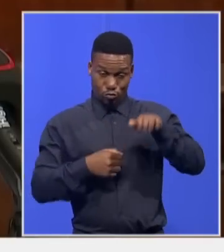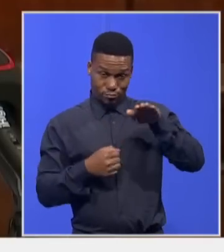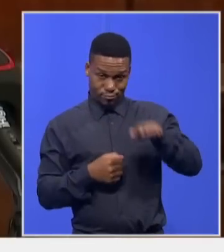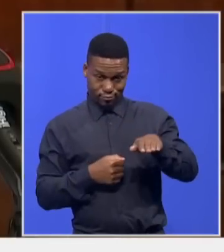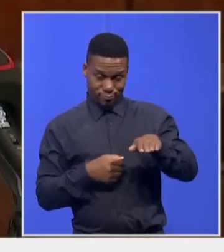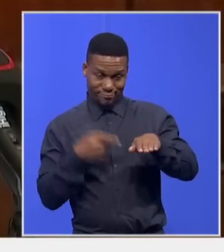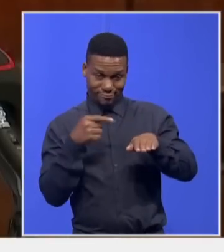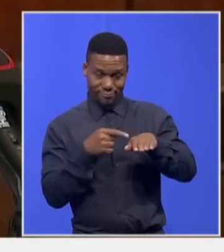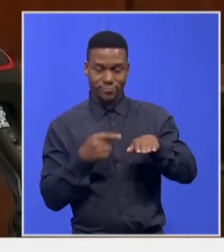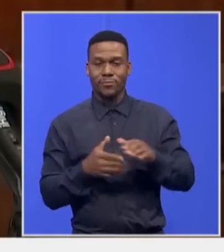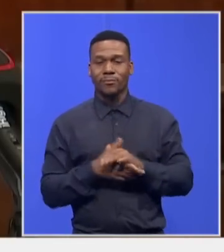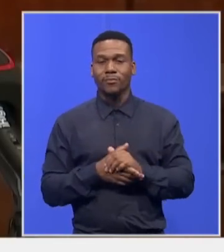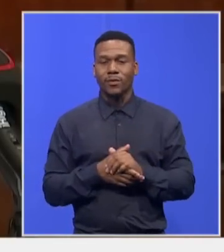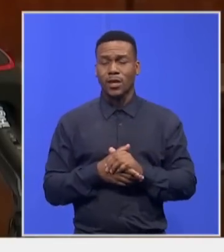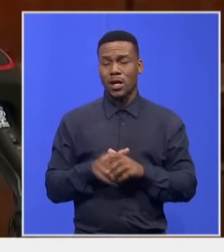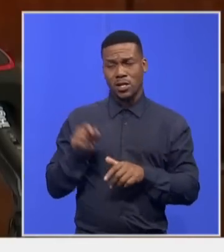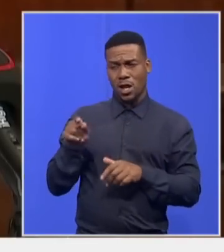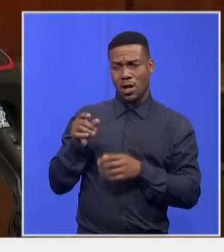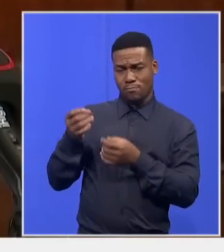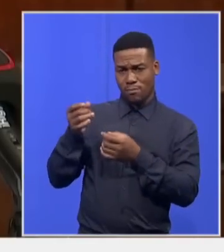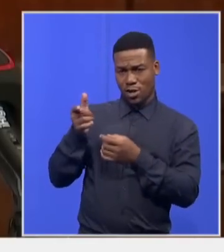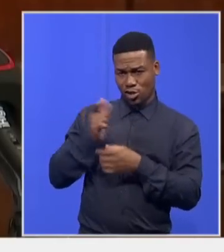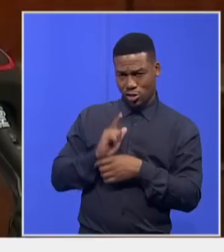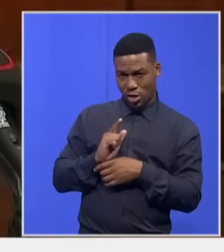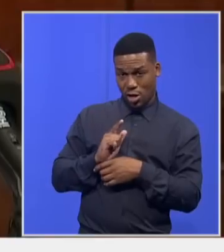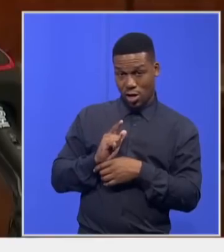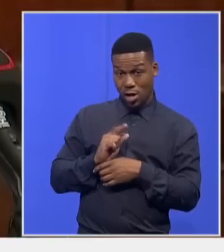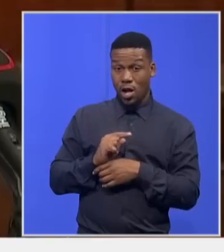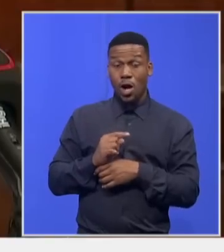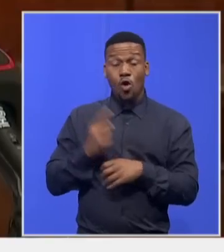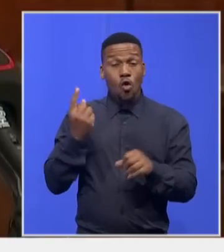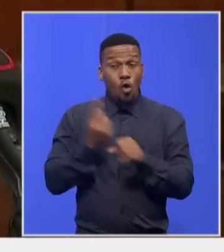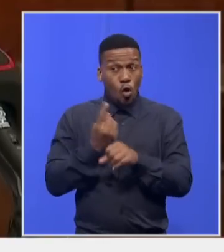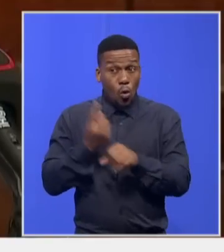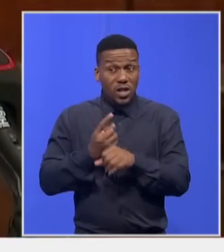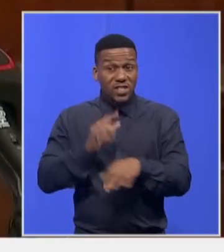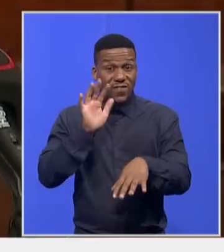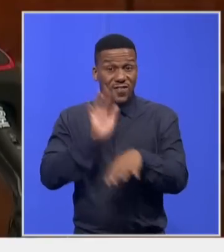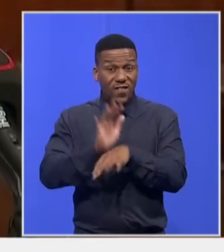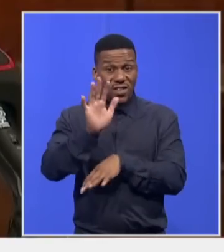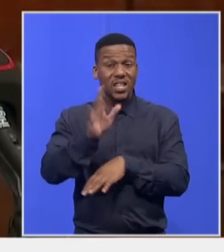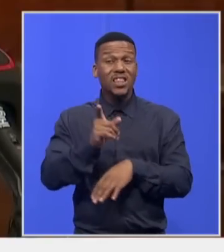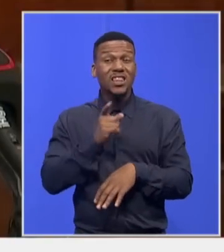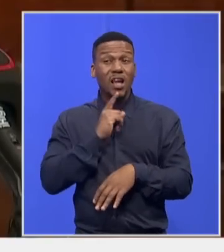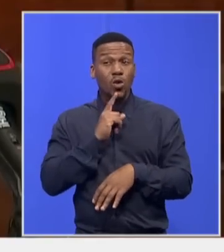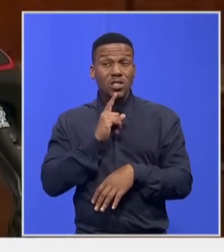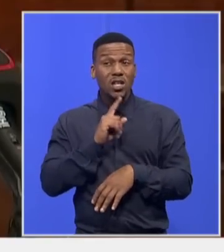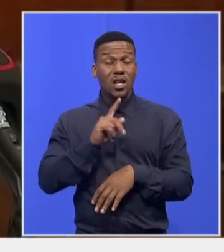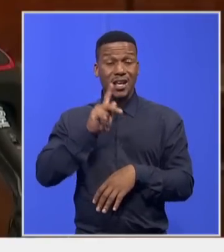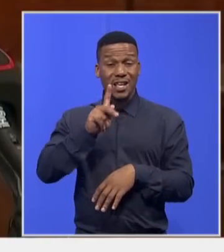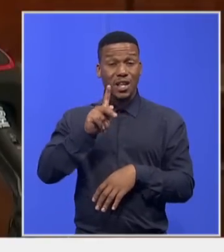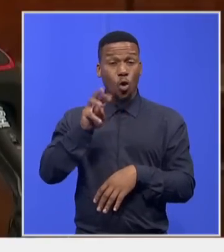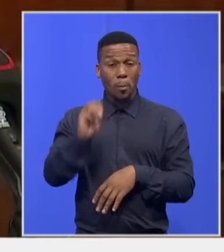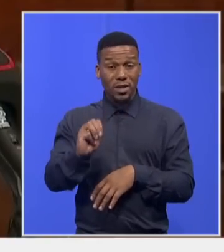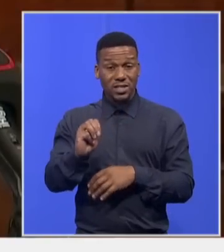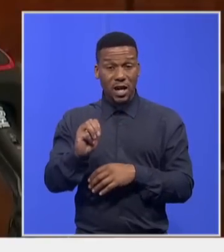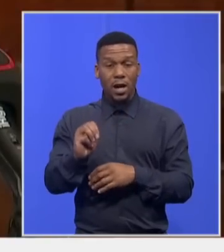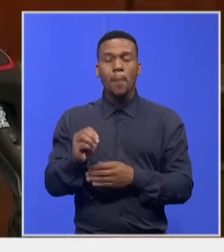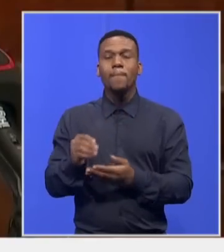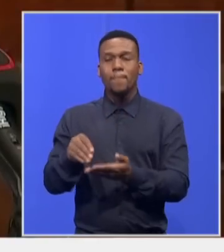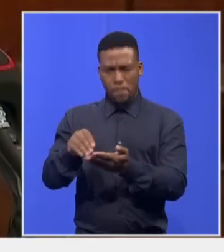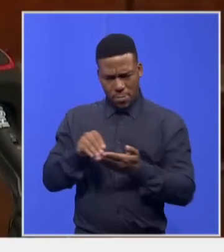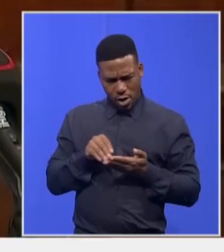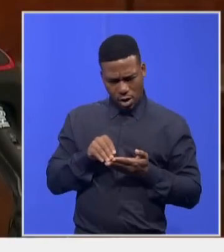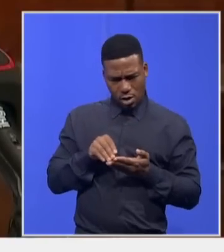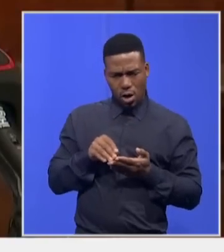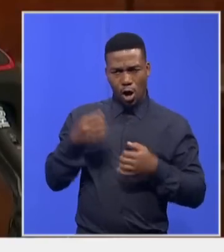that you must bring the car every 15,000 kilometers. You must bring the car in for